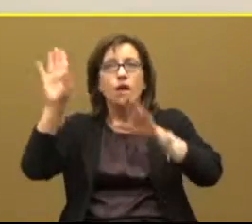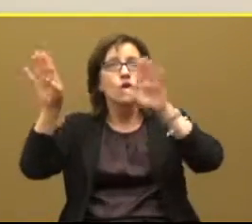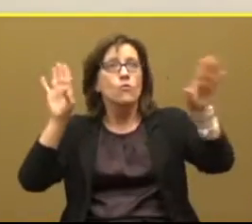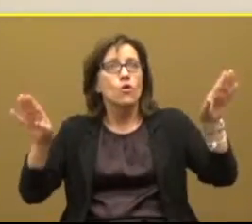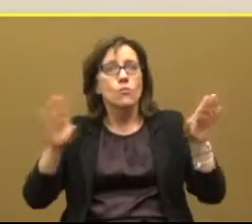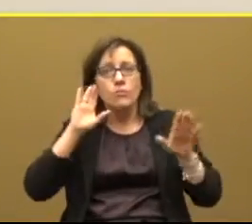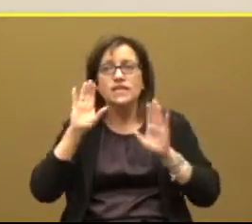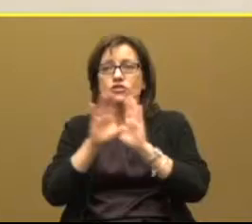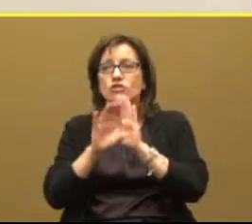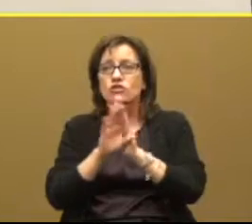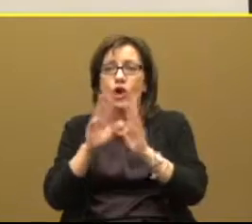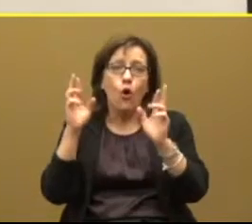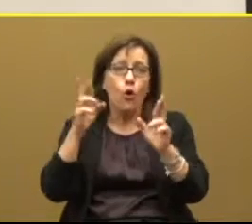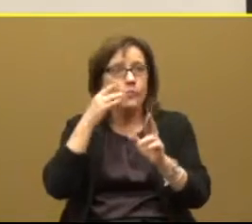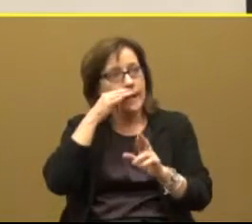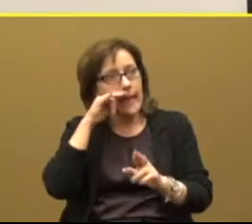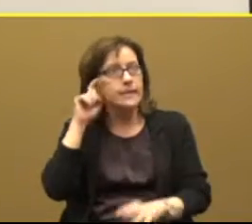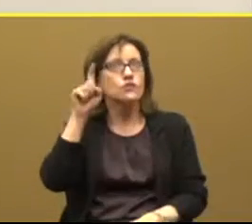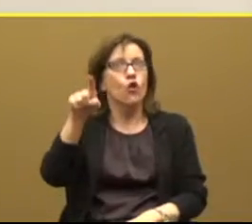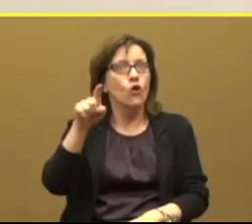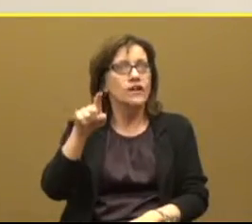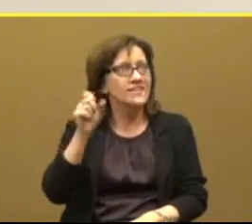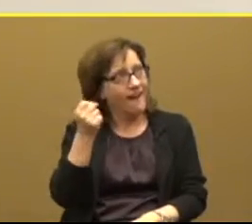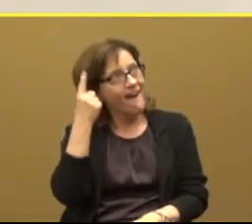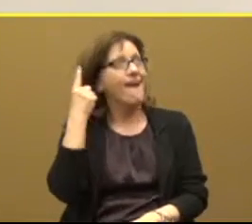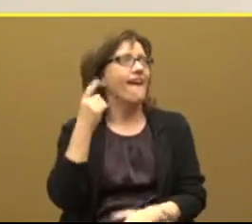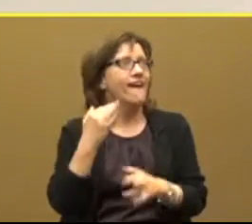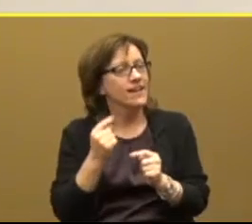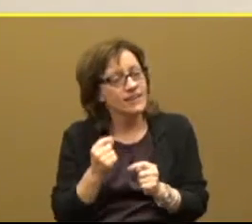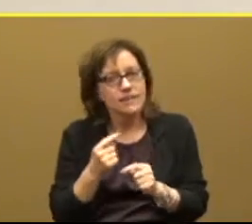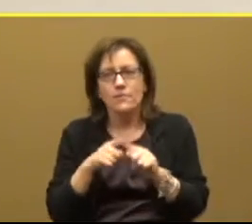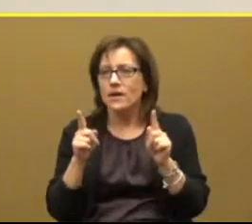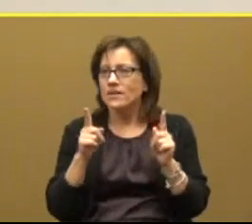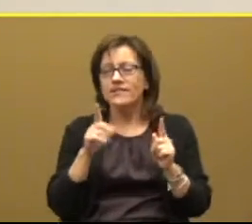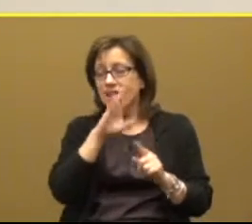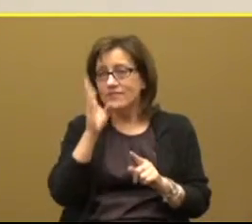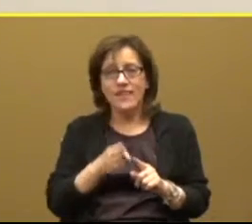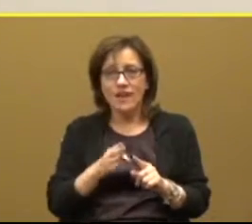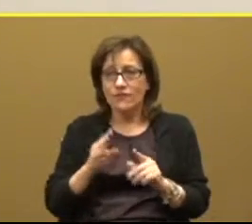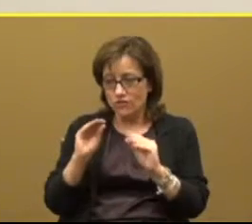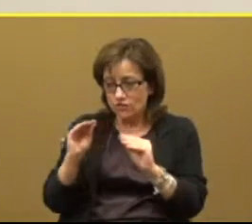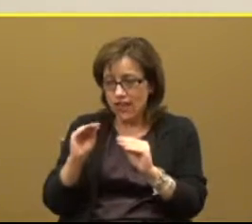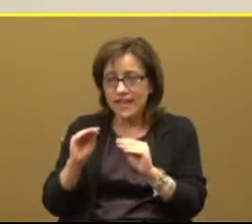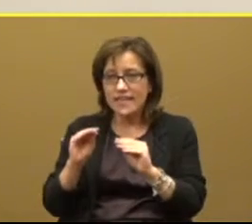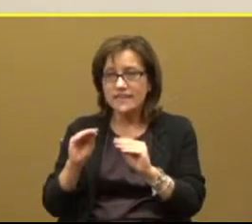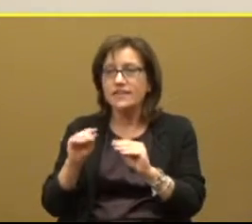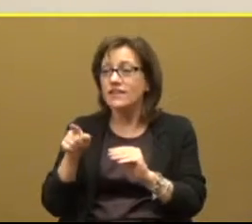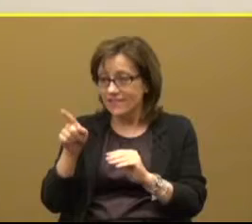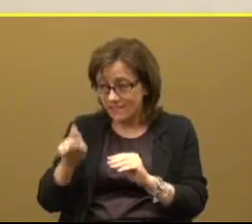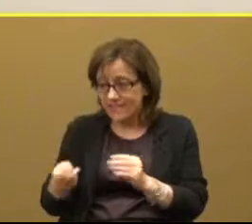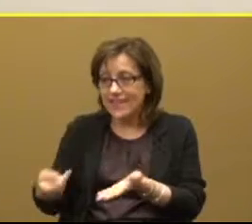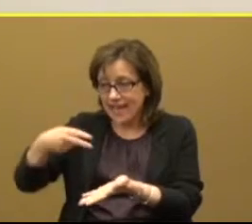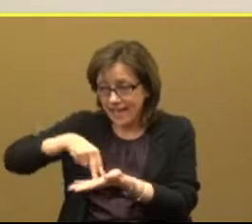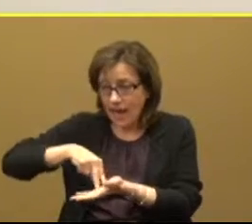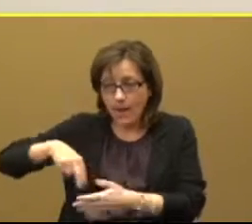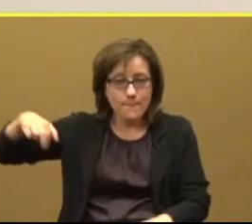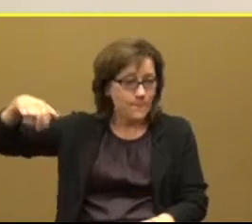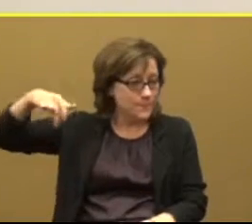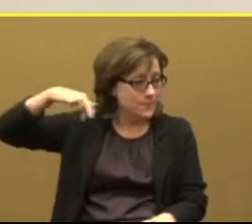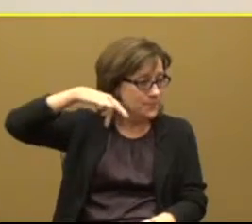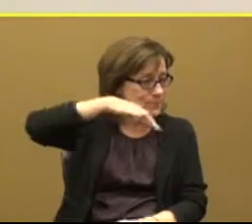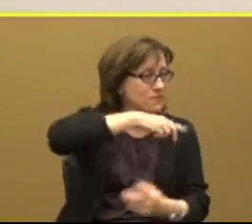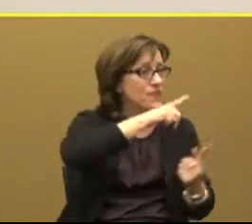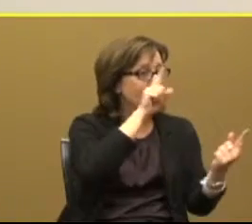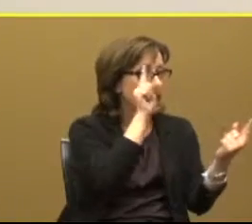pick up on it. But they've never specifically trained the distance component, which is